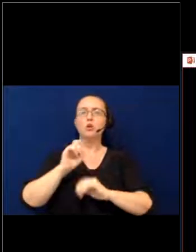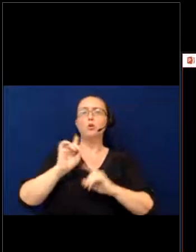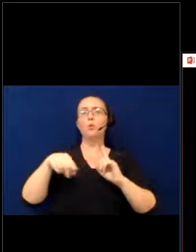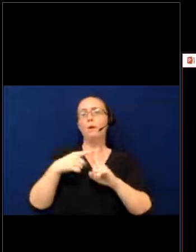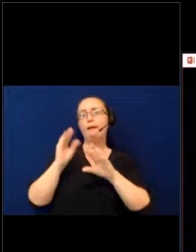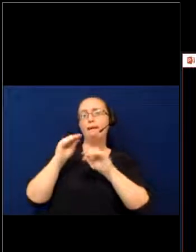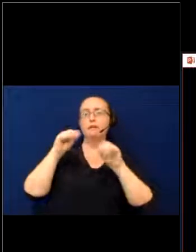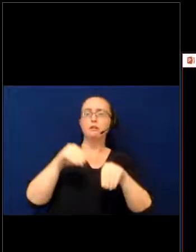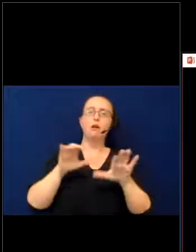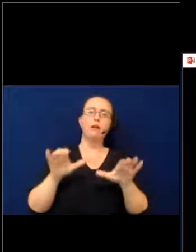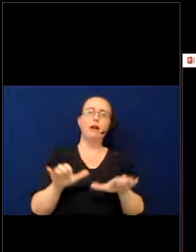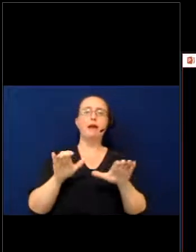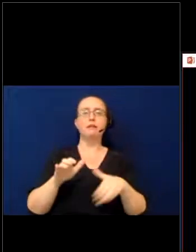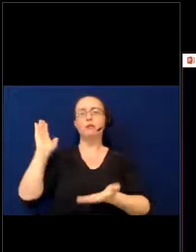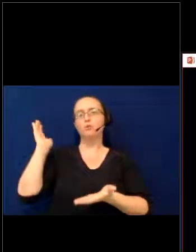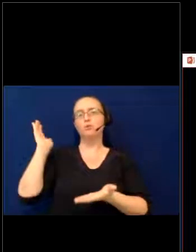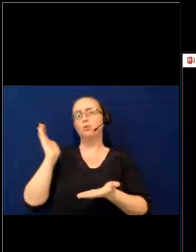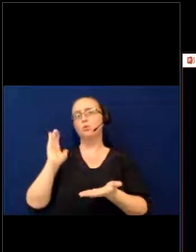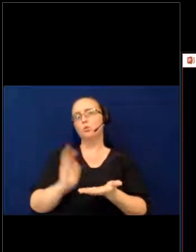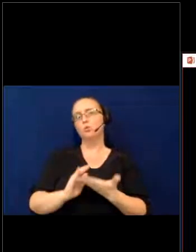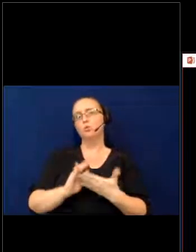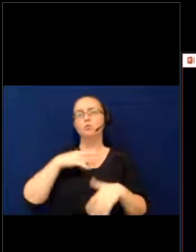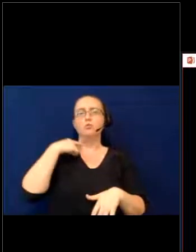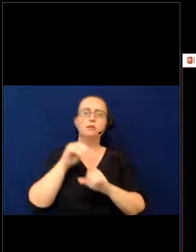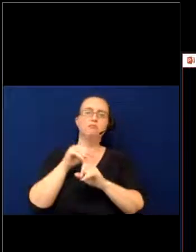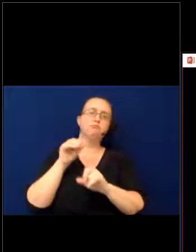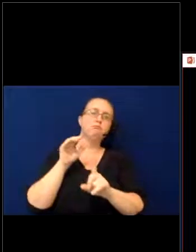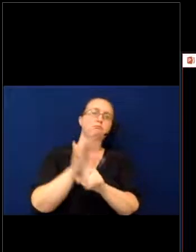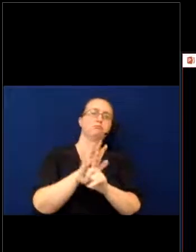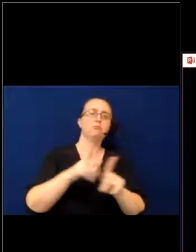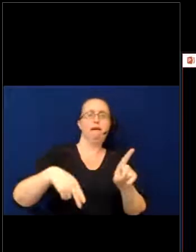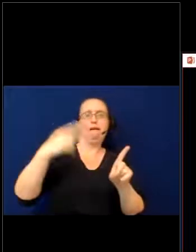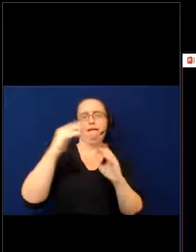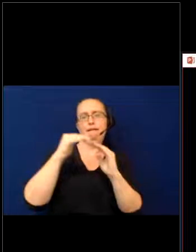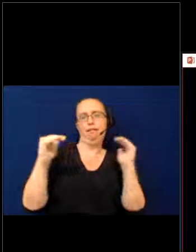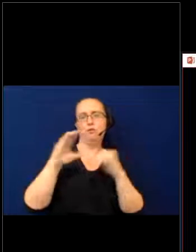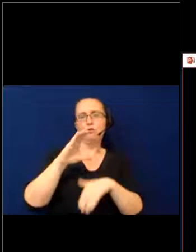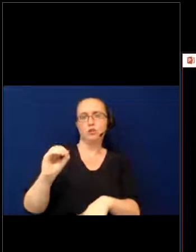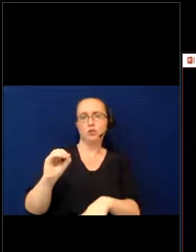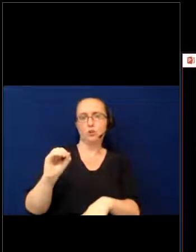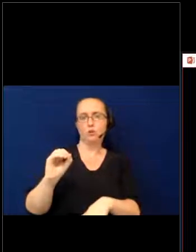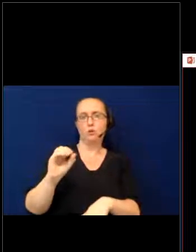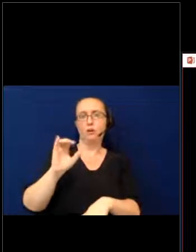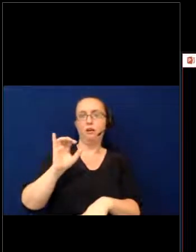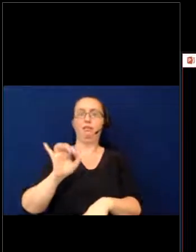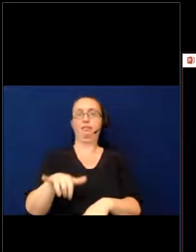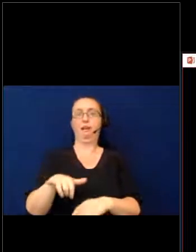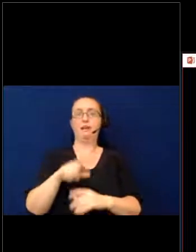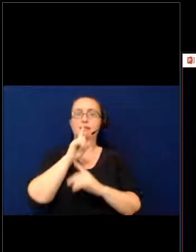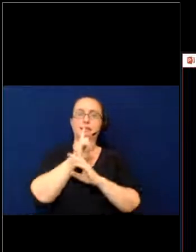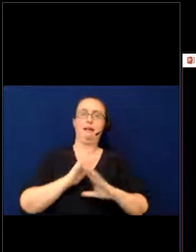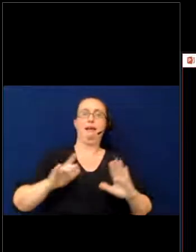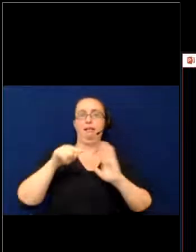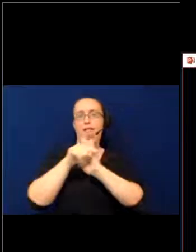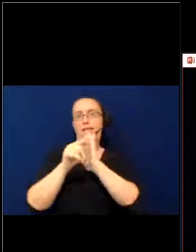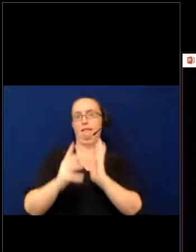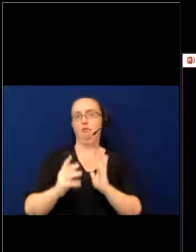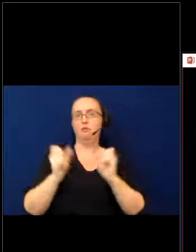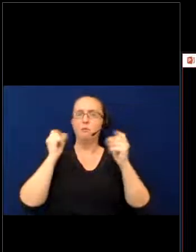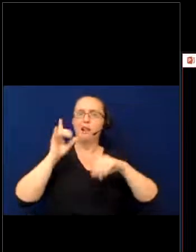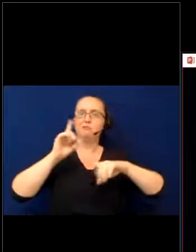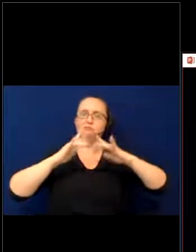could reduce the risk of being exposed to high levels of CO, that silent killer. A variety of technologies is